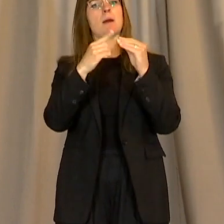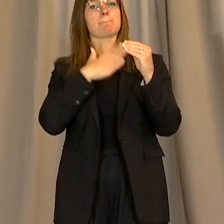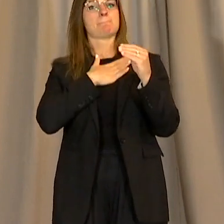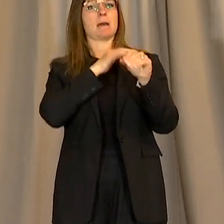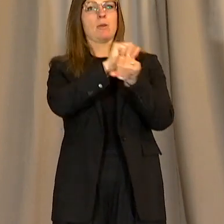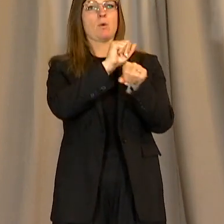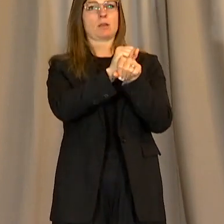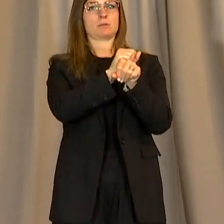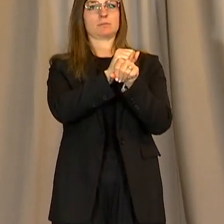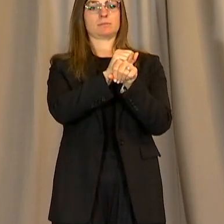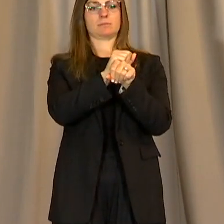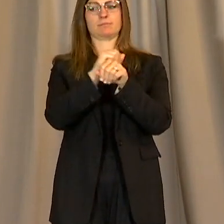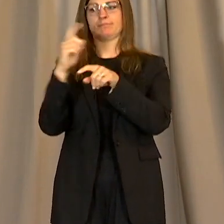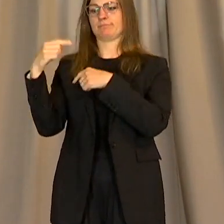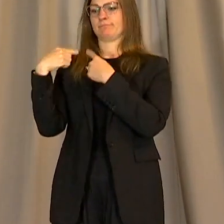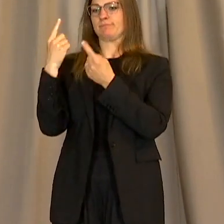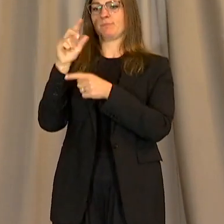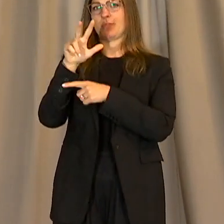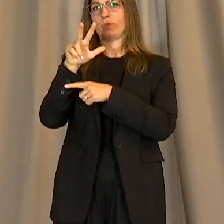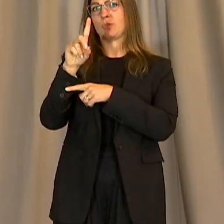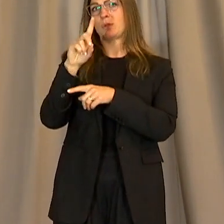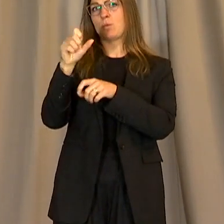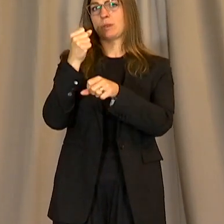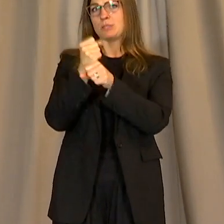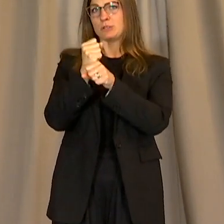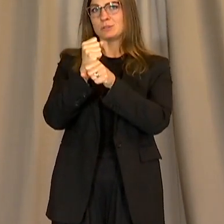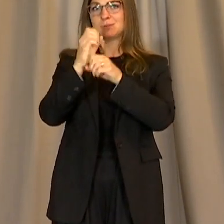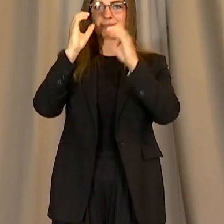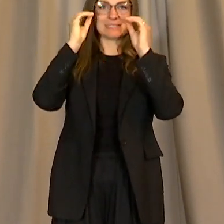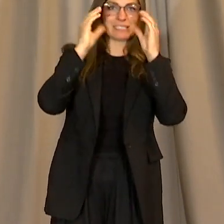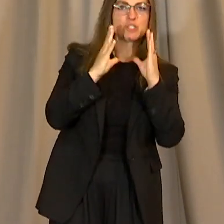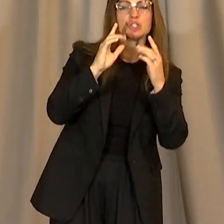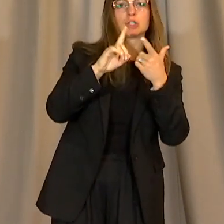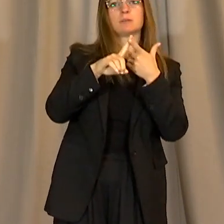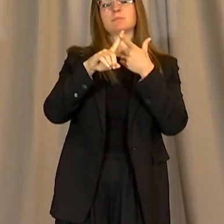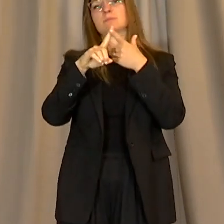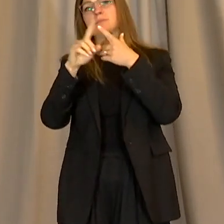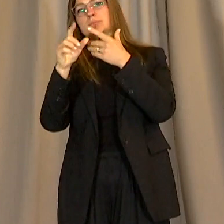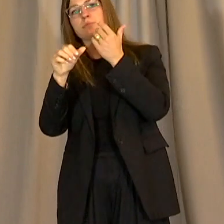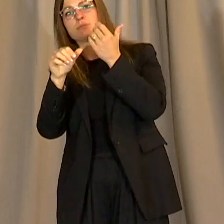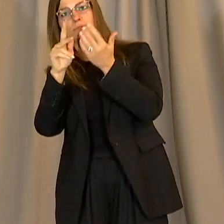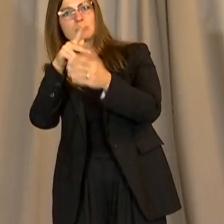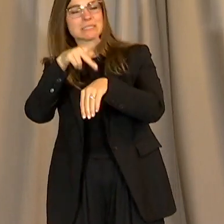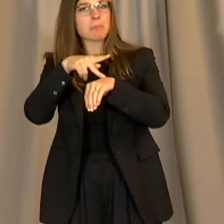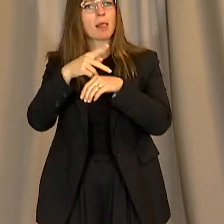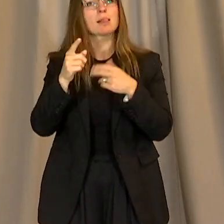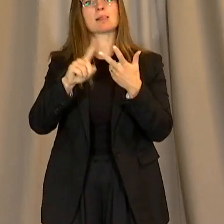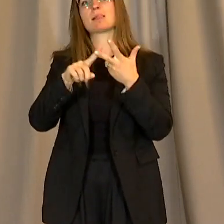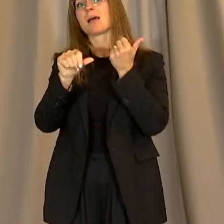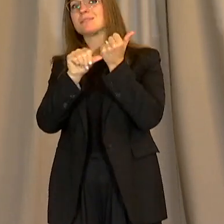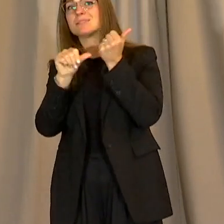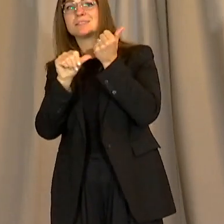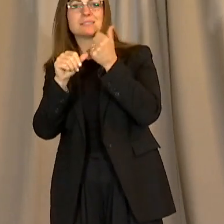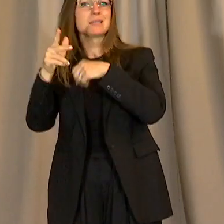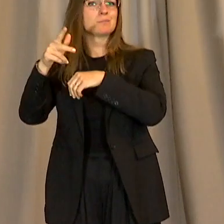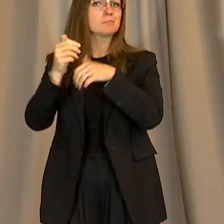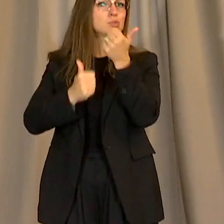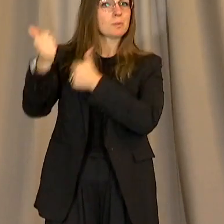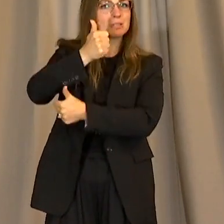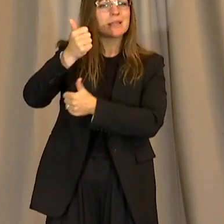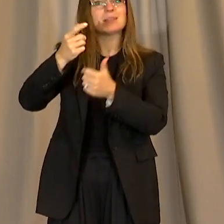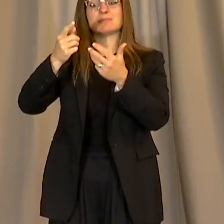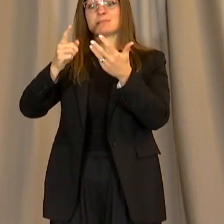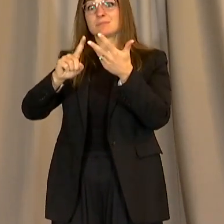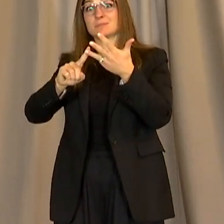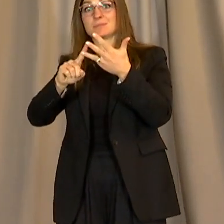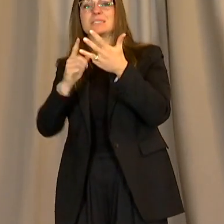31 years in local school districts, a teacher, a principal, assistant superintendent, and then a superintendent. And when